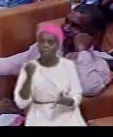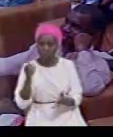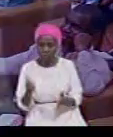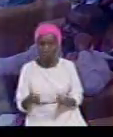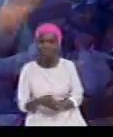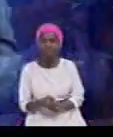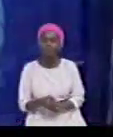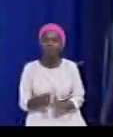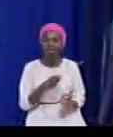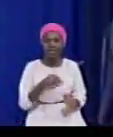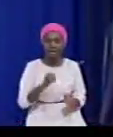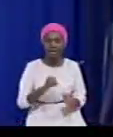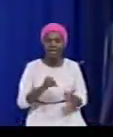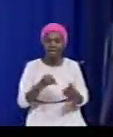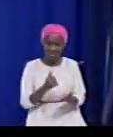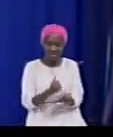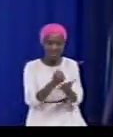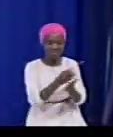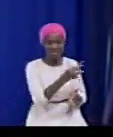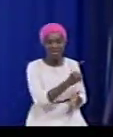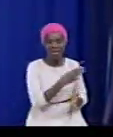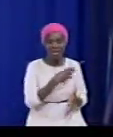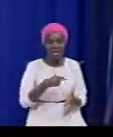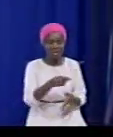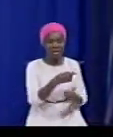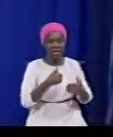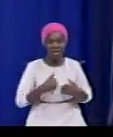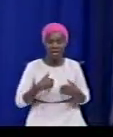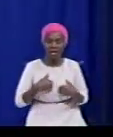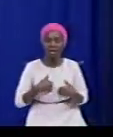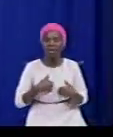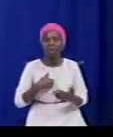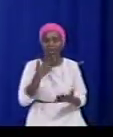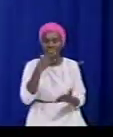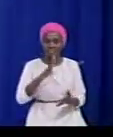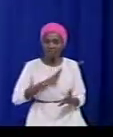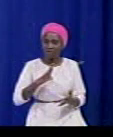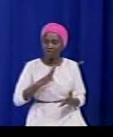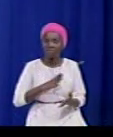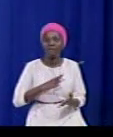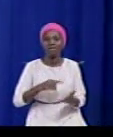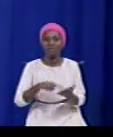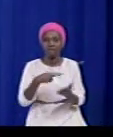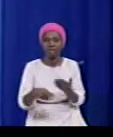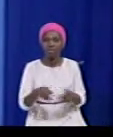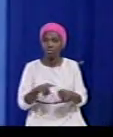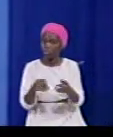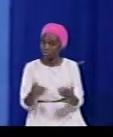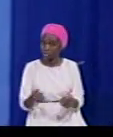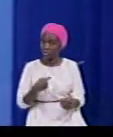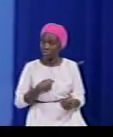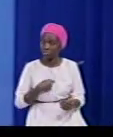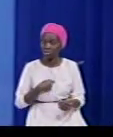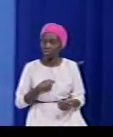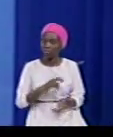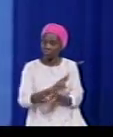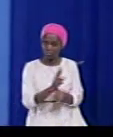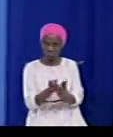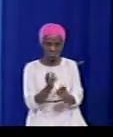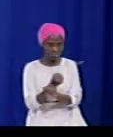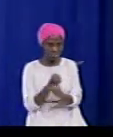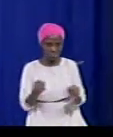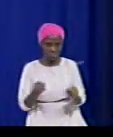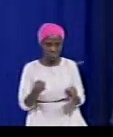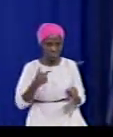the exam for them and they got distinction. Two of them, two different years. But now I'm born again. I'm a child of God